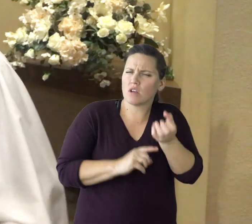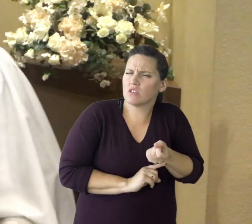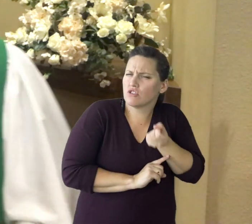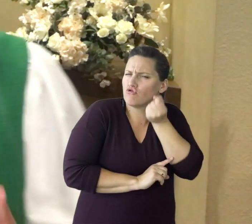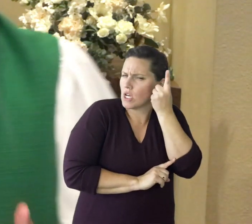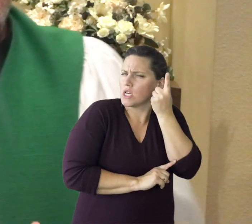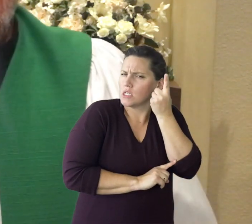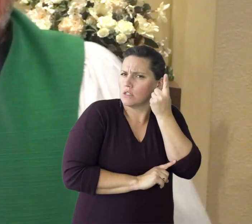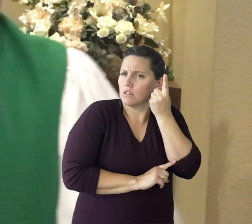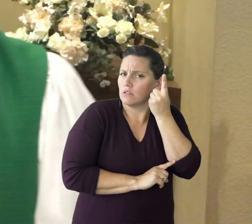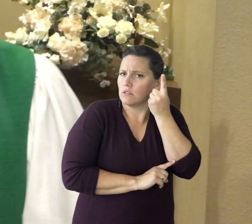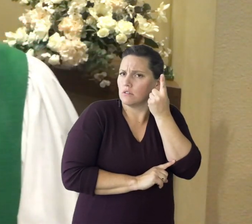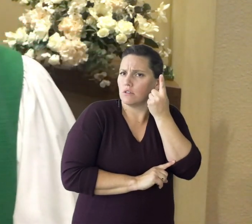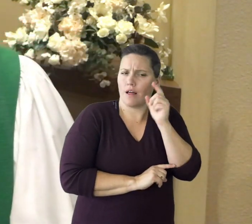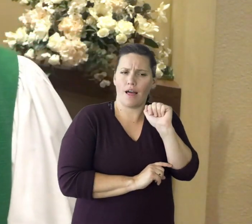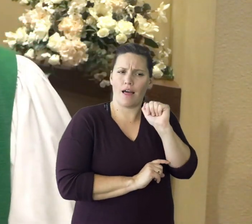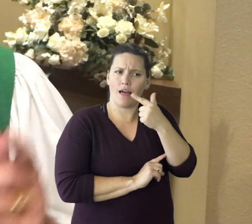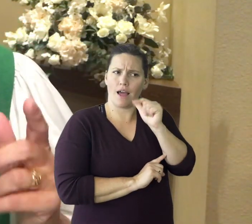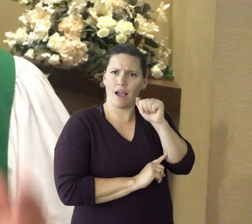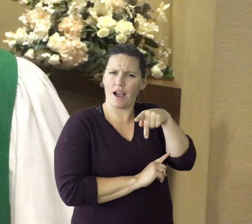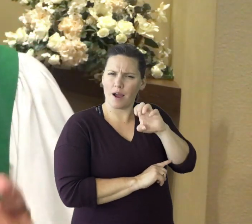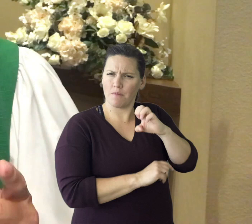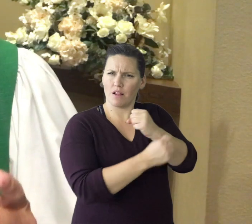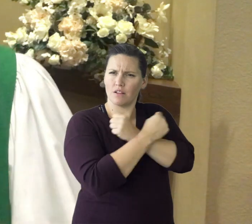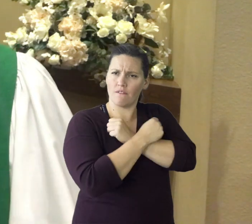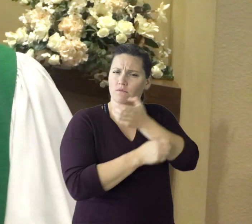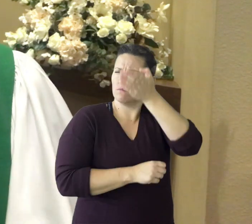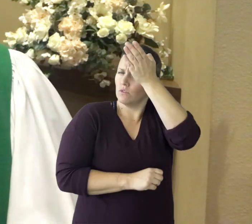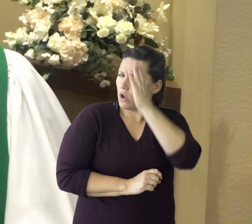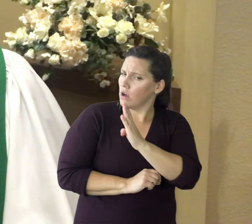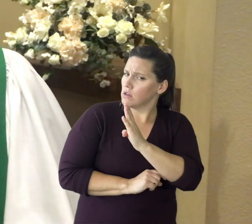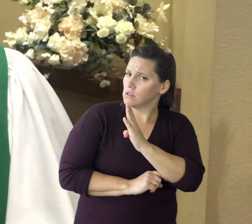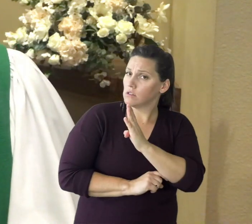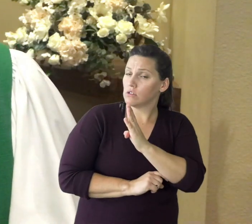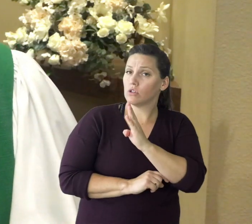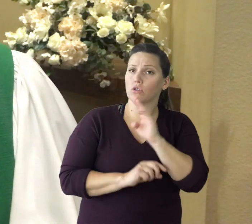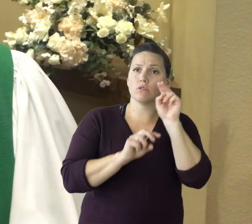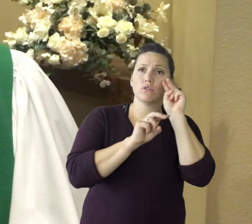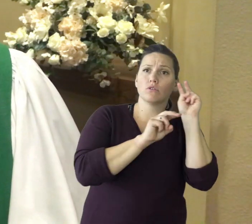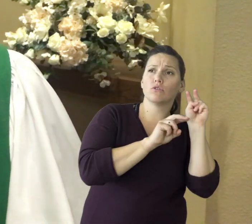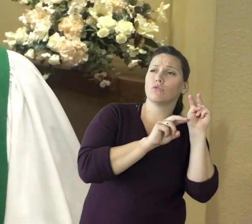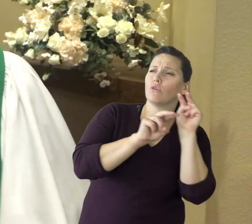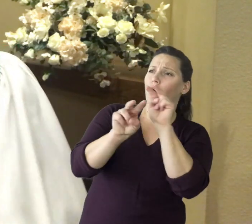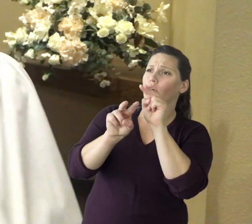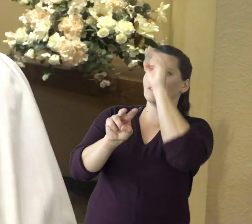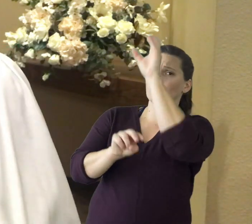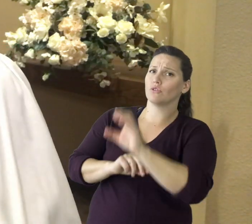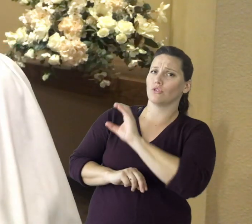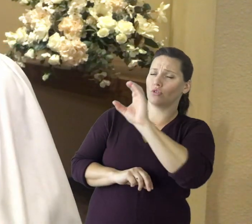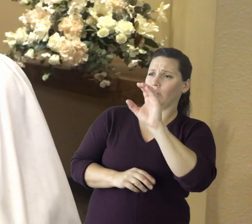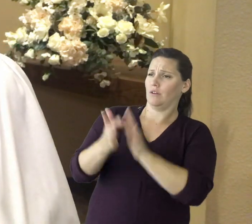If you want to understand the agape love of God, then look to the